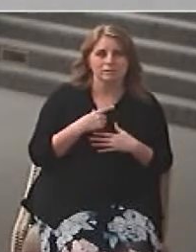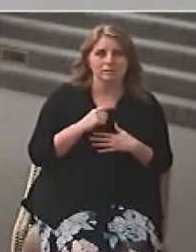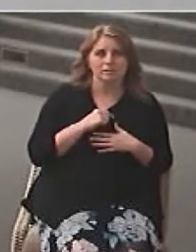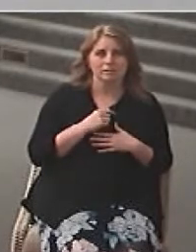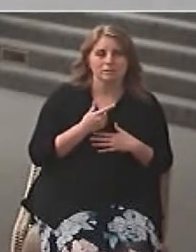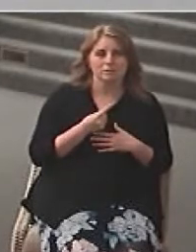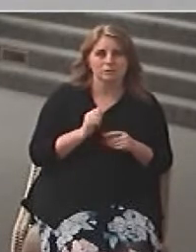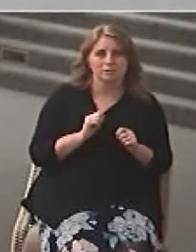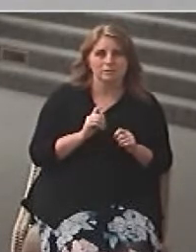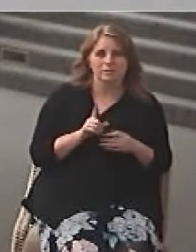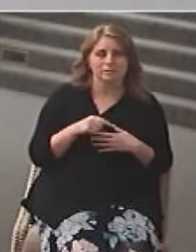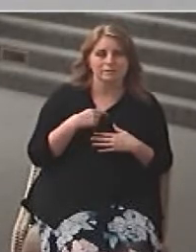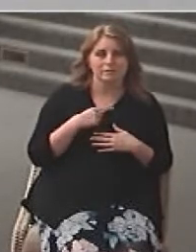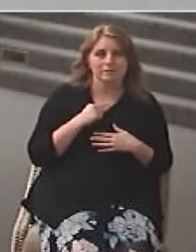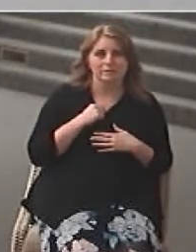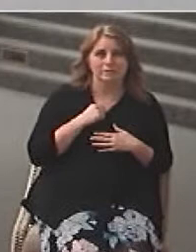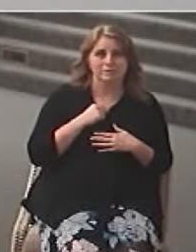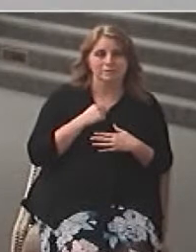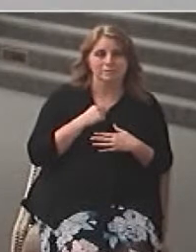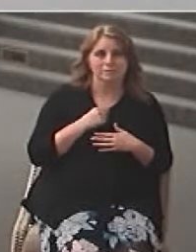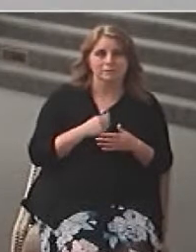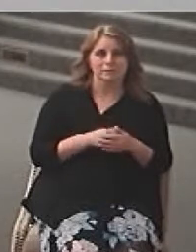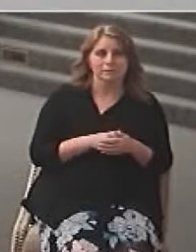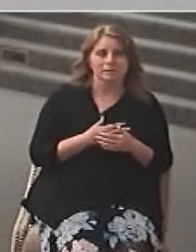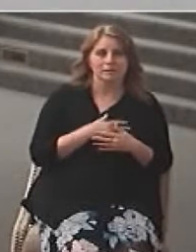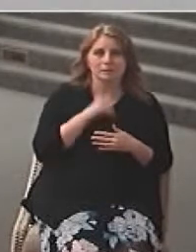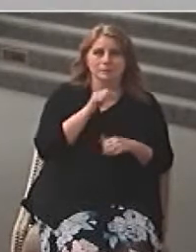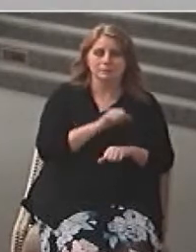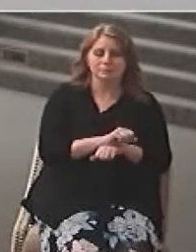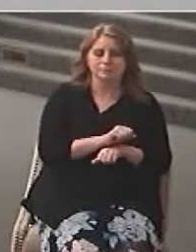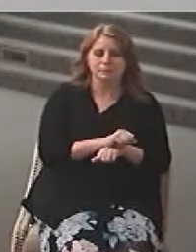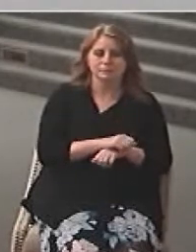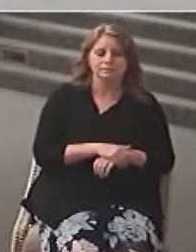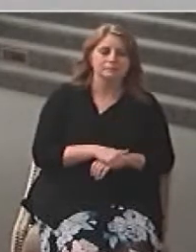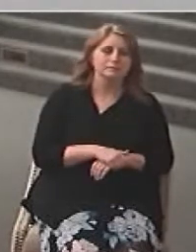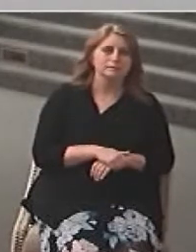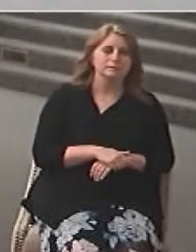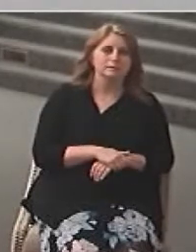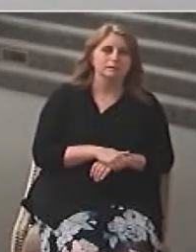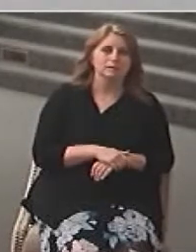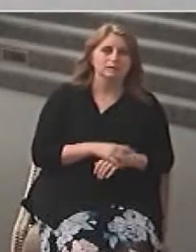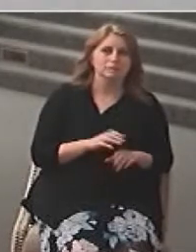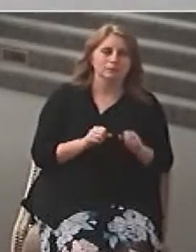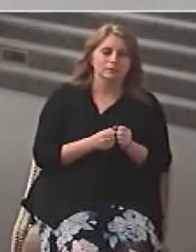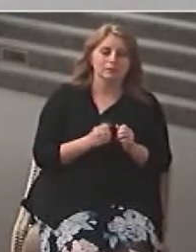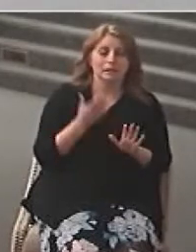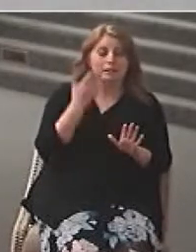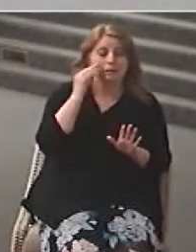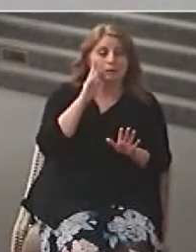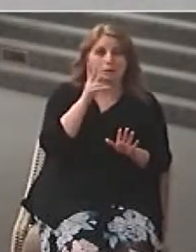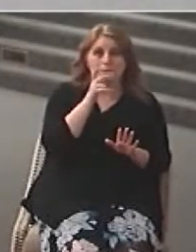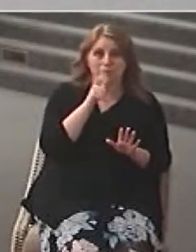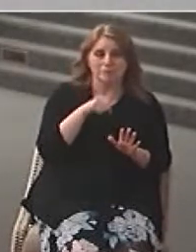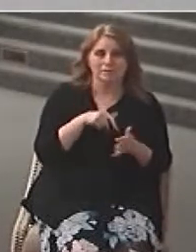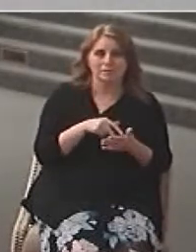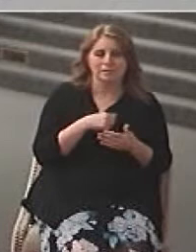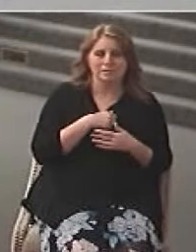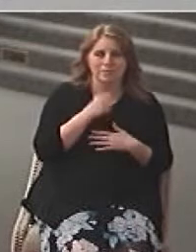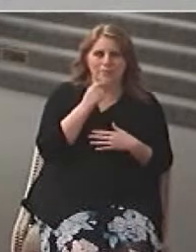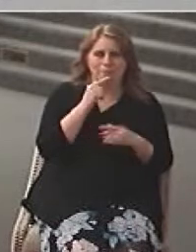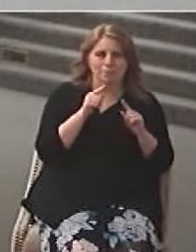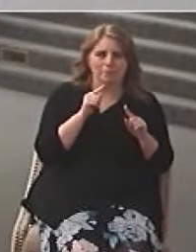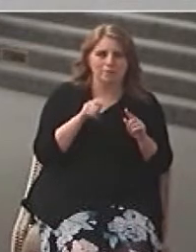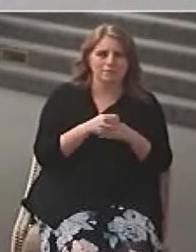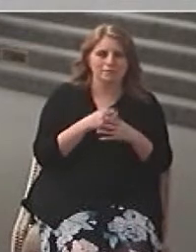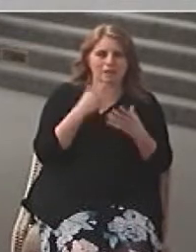Well, I'm just trying to get this thing clipped, all right? I mean, this thing ain't wanting to work with me. It's broken. So I don't know who got up here and started spitting and hollering and